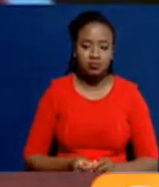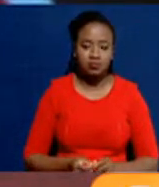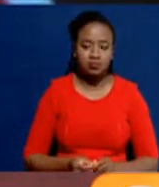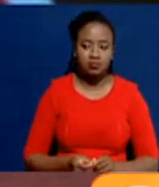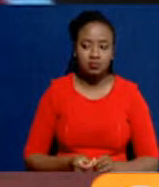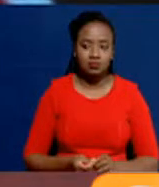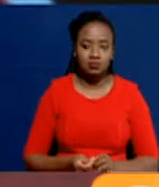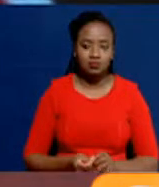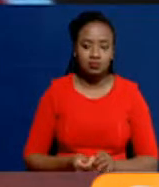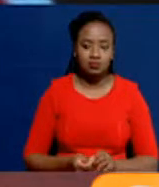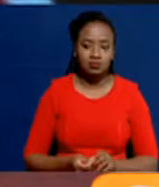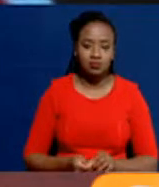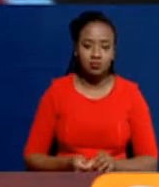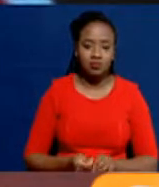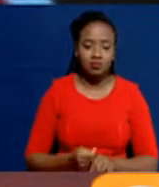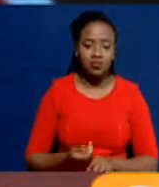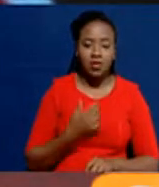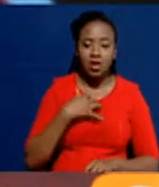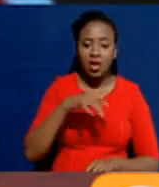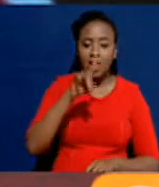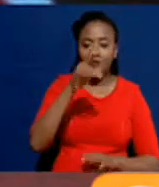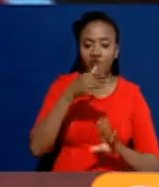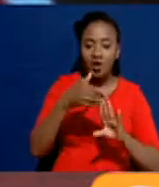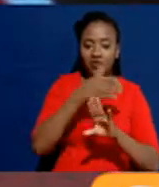one former Attorney General in this country